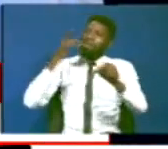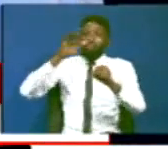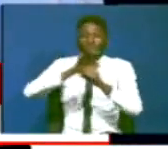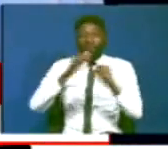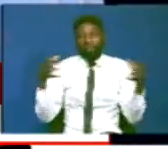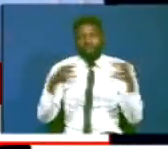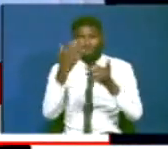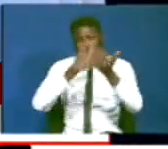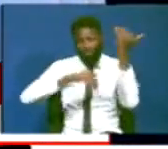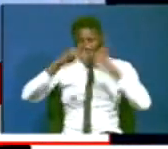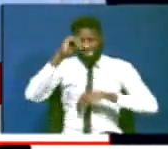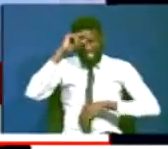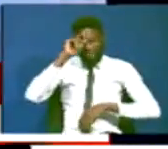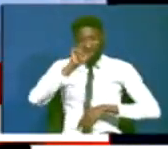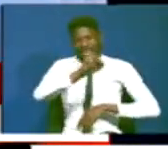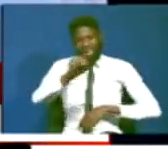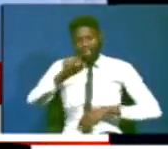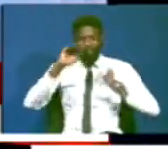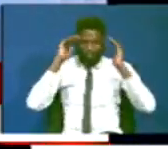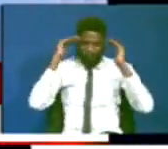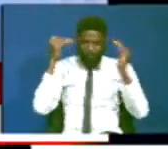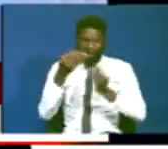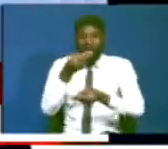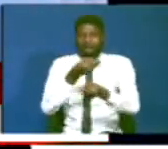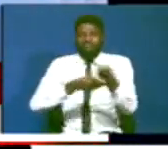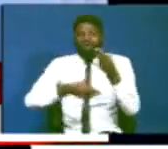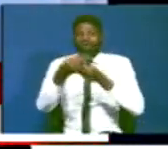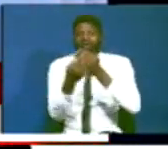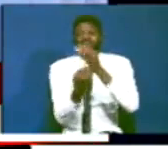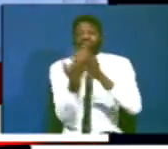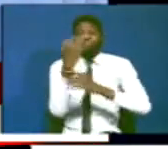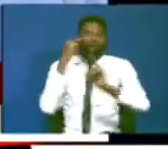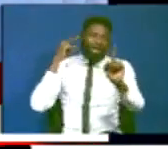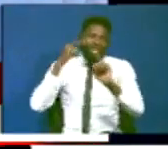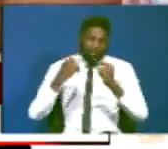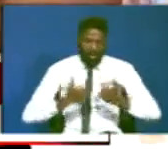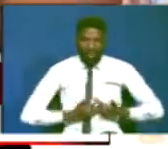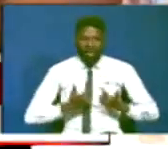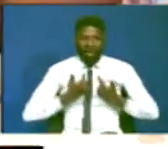keen on promoting economic growth for improved livelihoods and job creation.